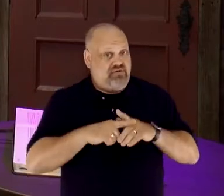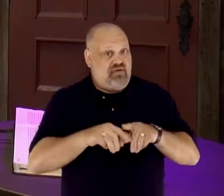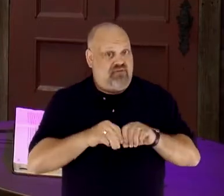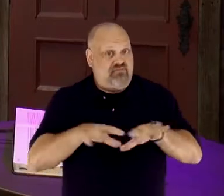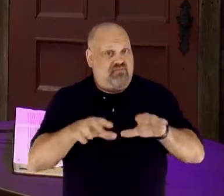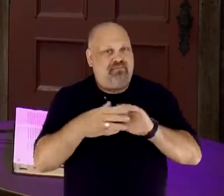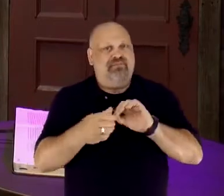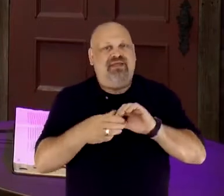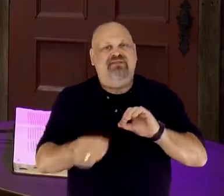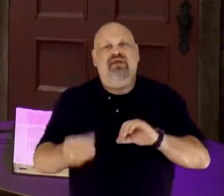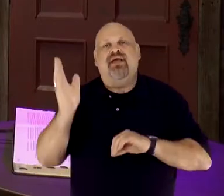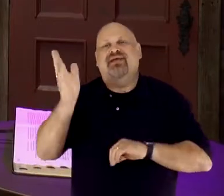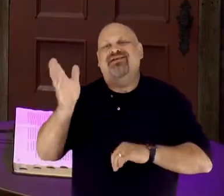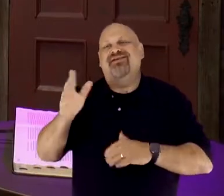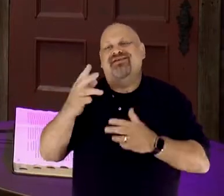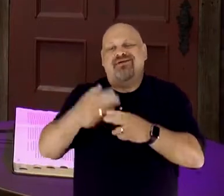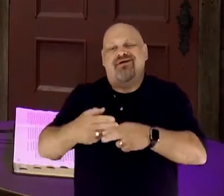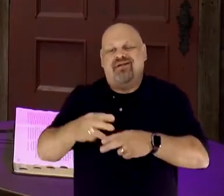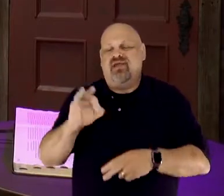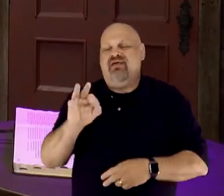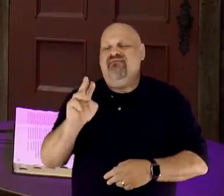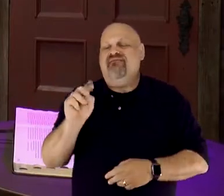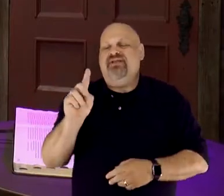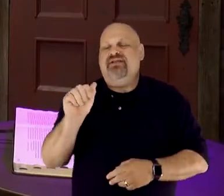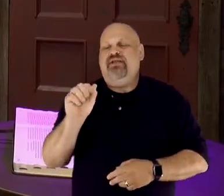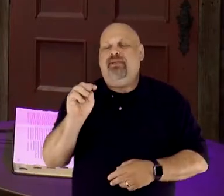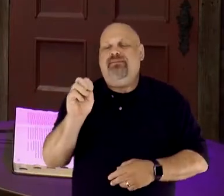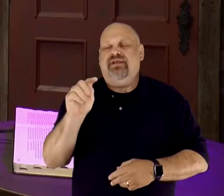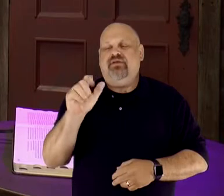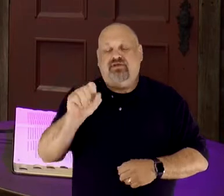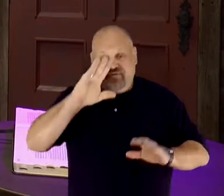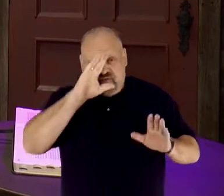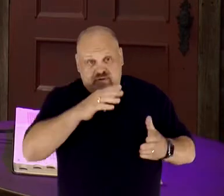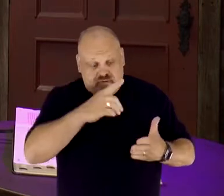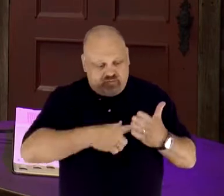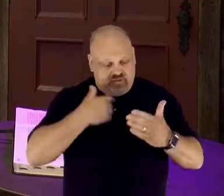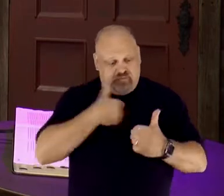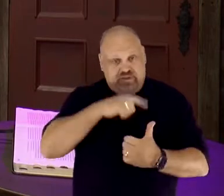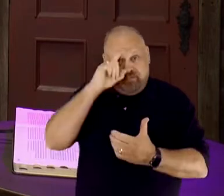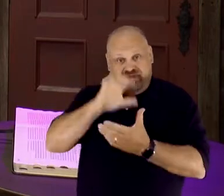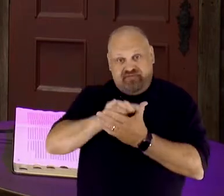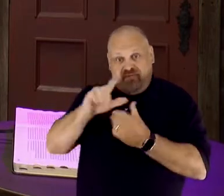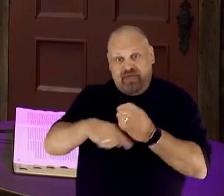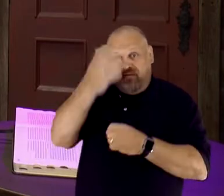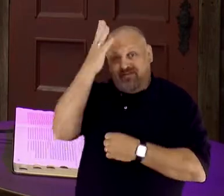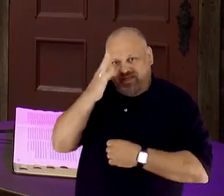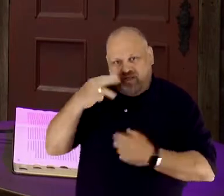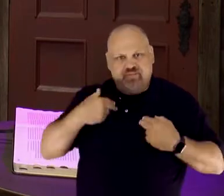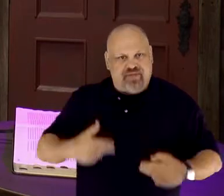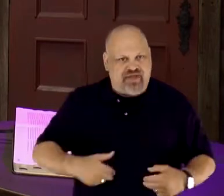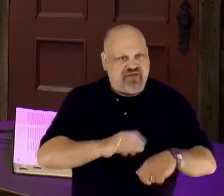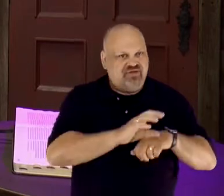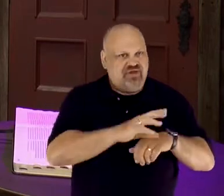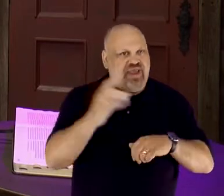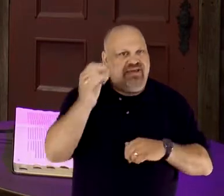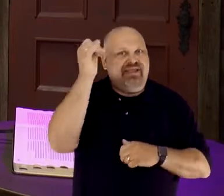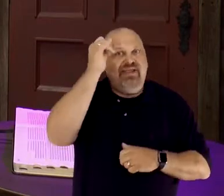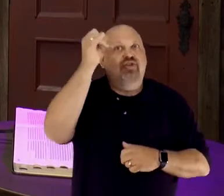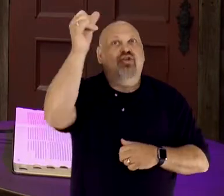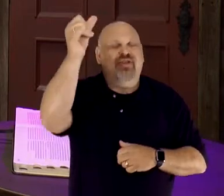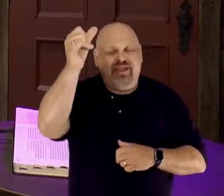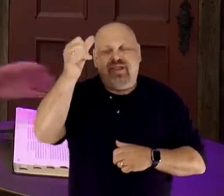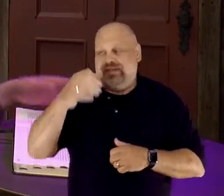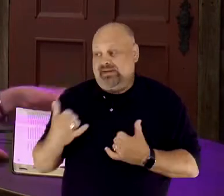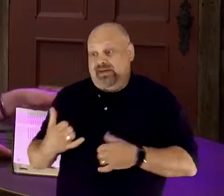called Fundamentals. It's a focus on what we believe about God, humanity, the church, and eternity. Yes, and today I want to share with